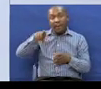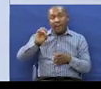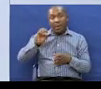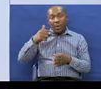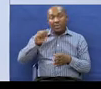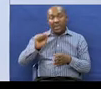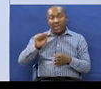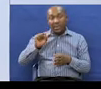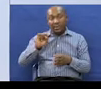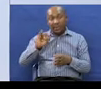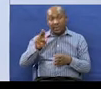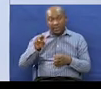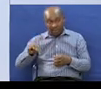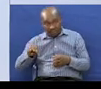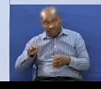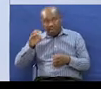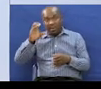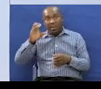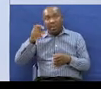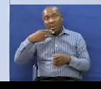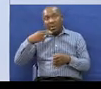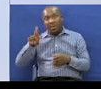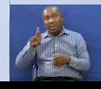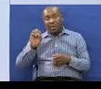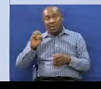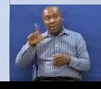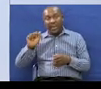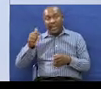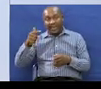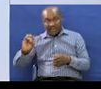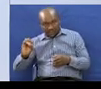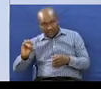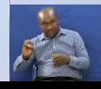with manganese 4 oxide, manganese